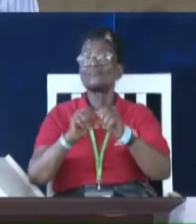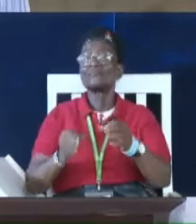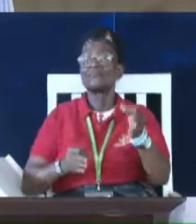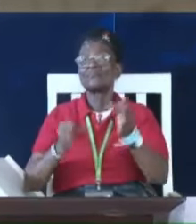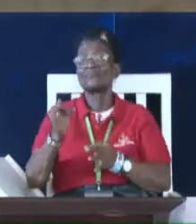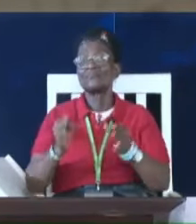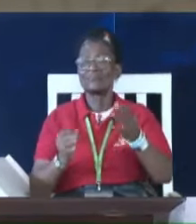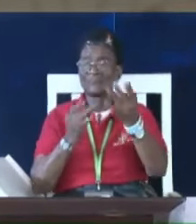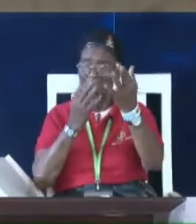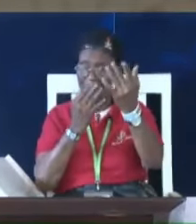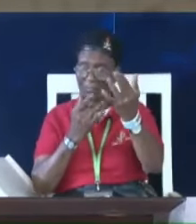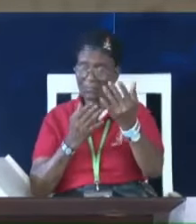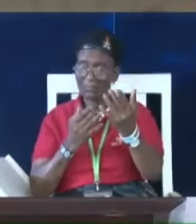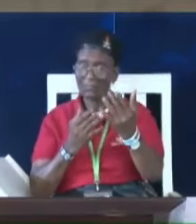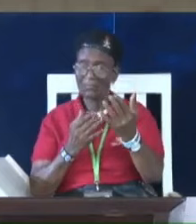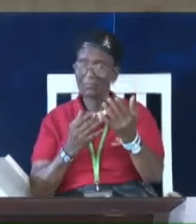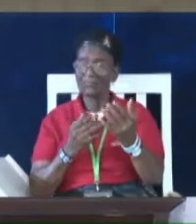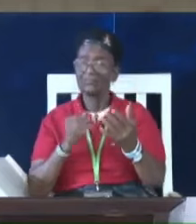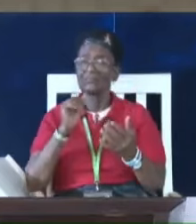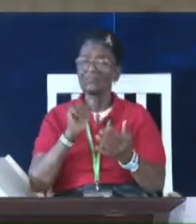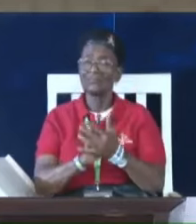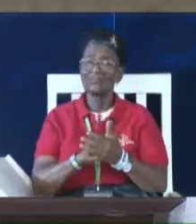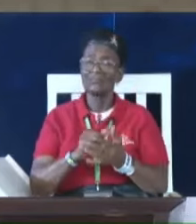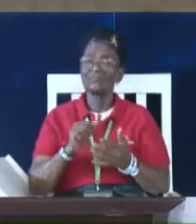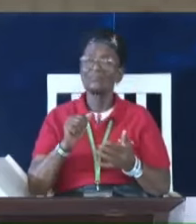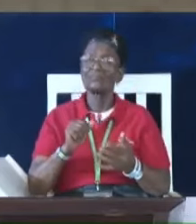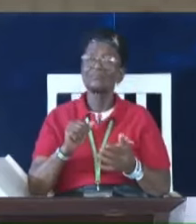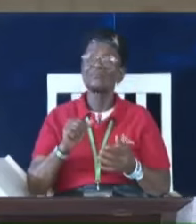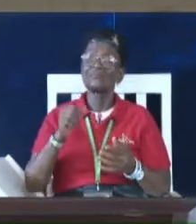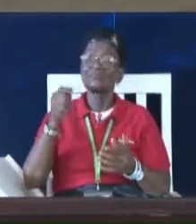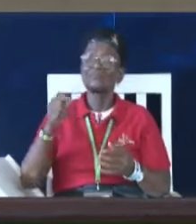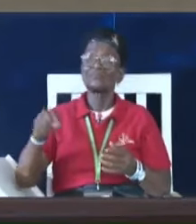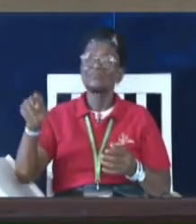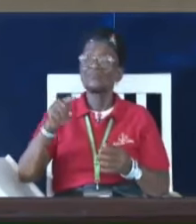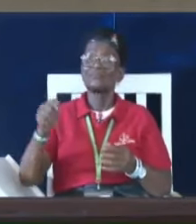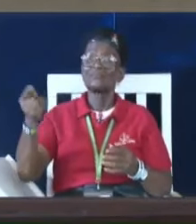Sorrows that they cover with